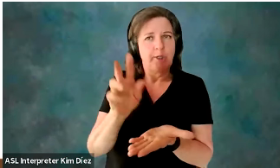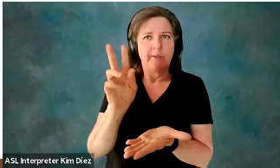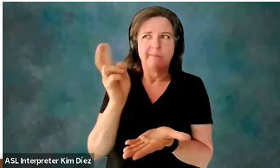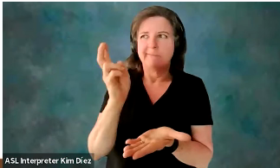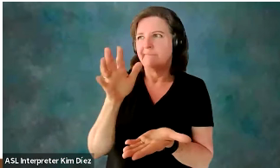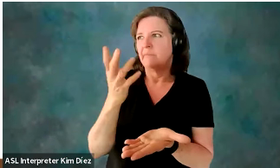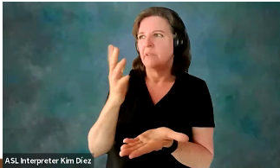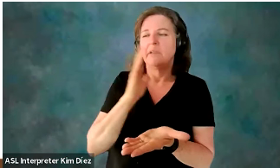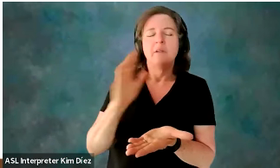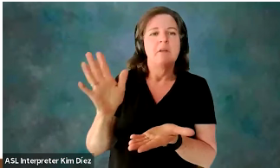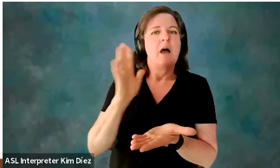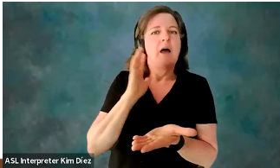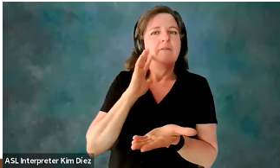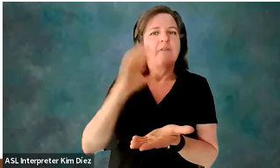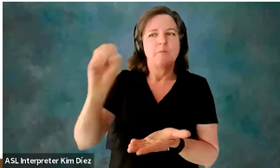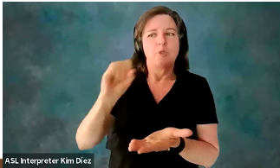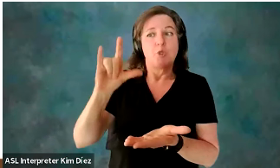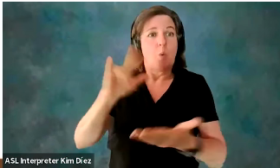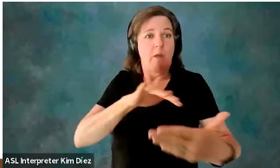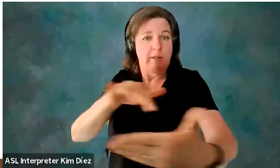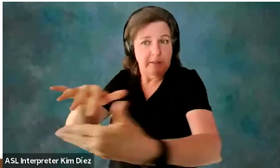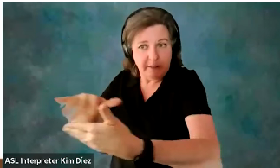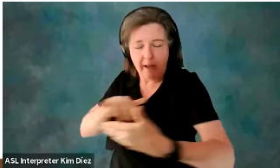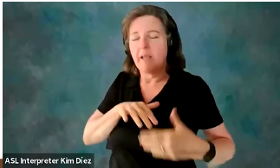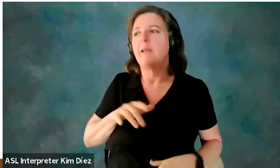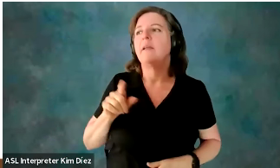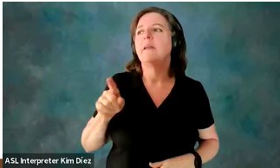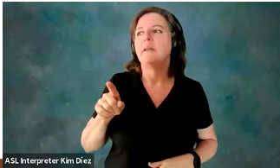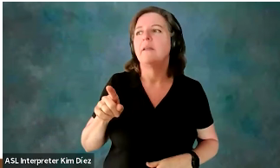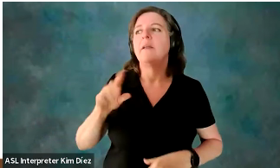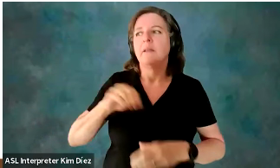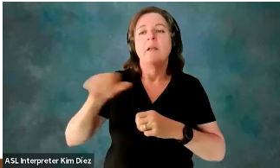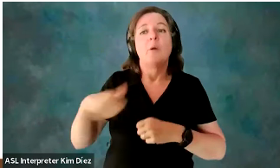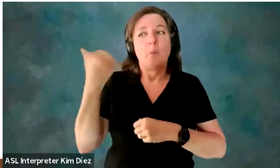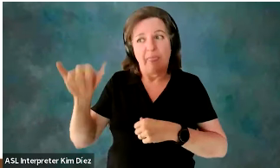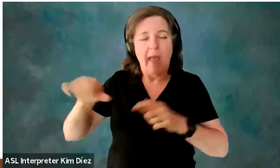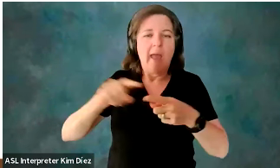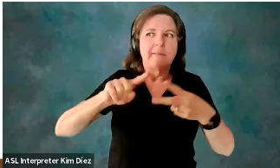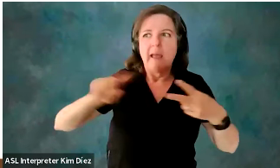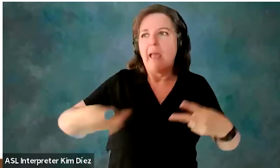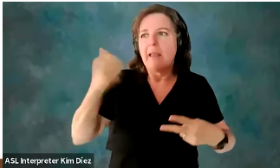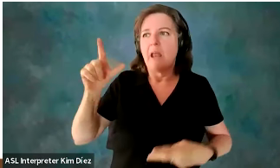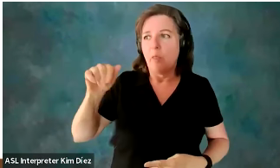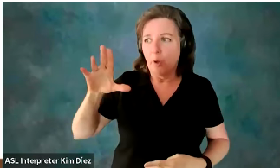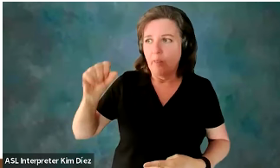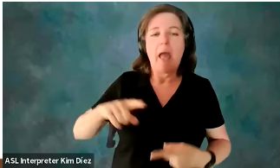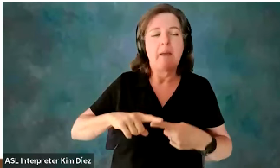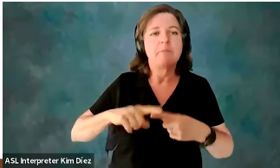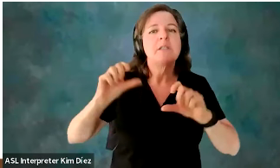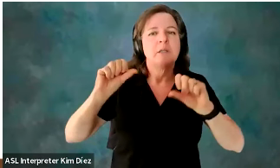for Soil Survey, and where the labs are located. And that's how we start